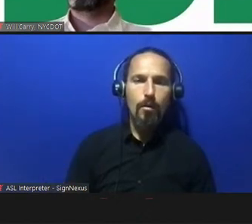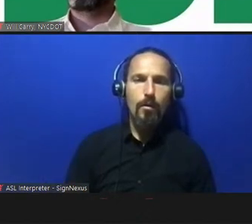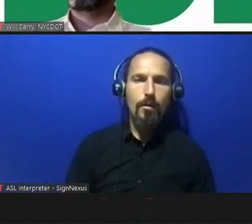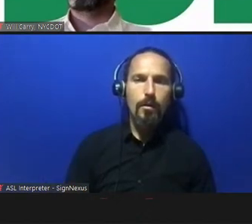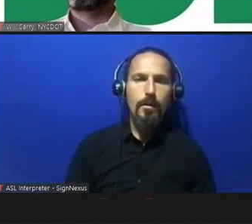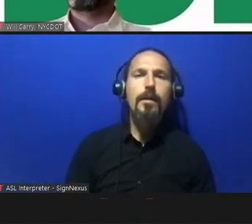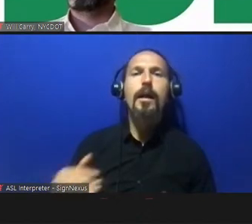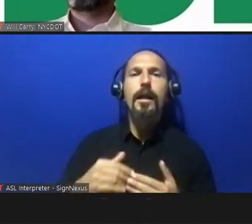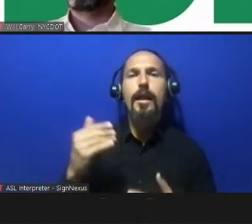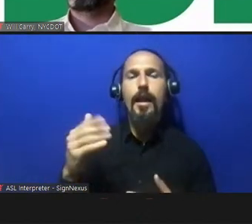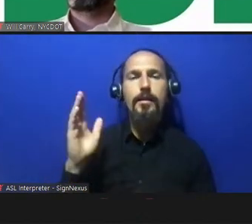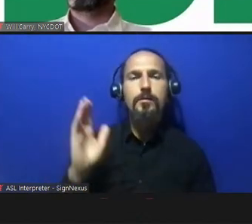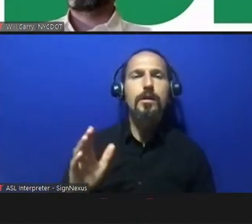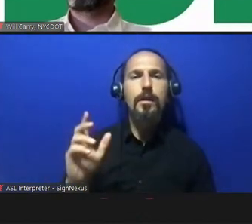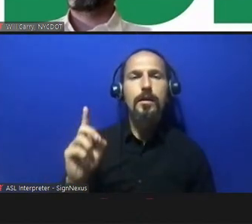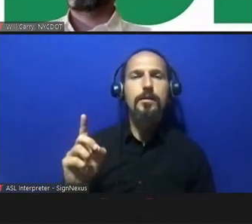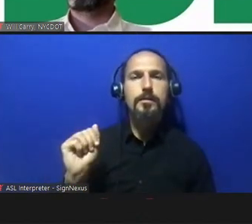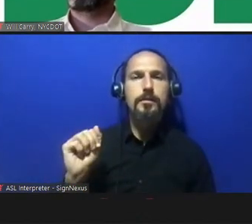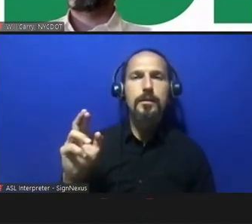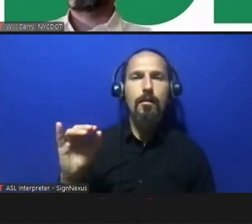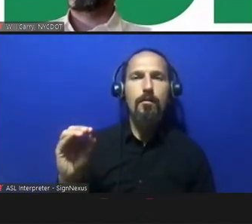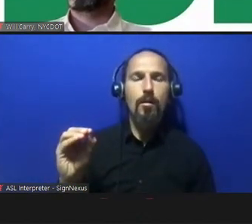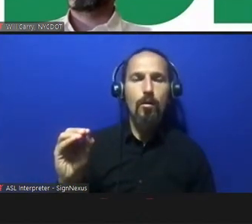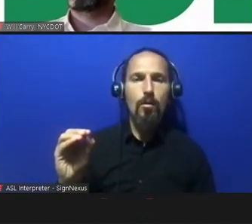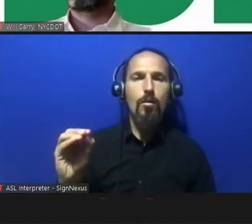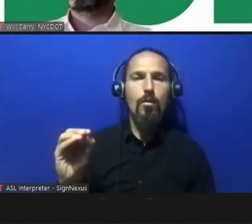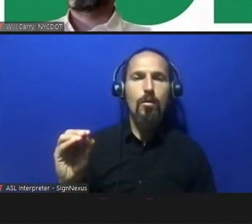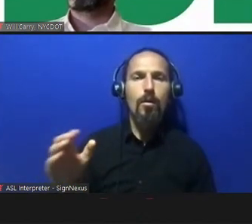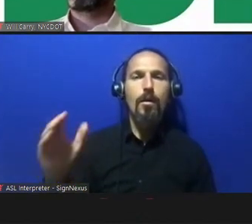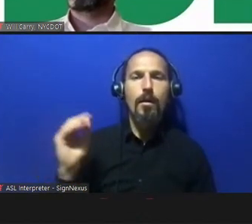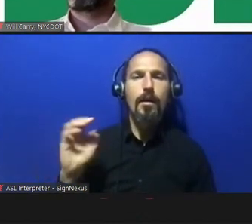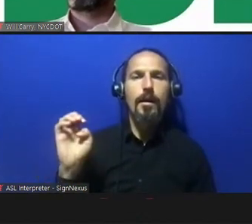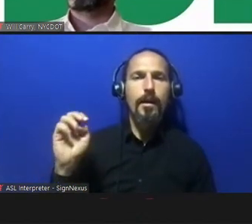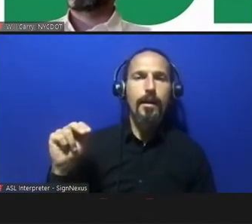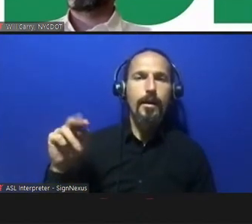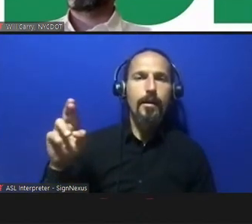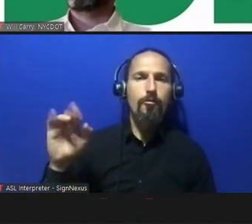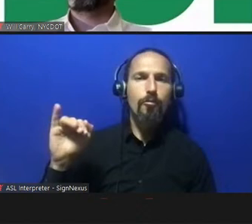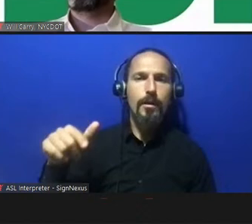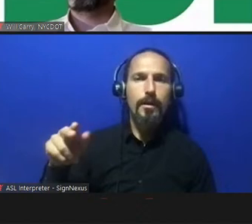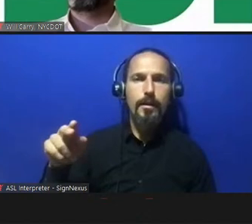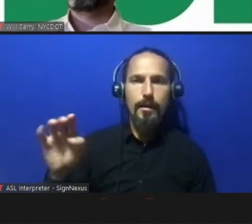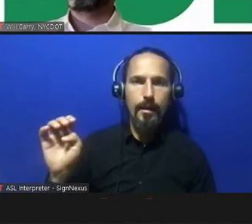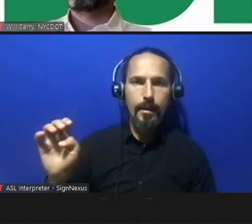the next speaker is daario cremades followed by enrique quezada